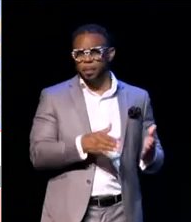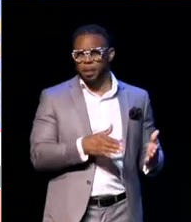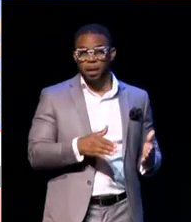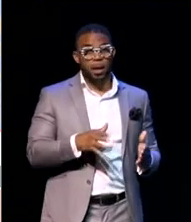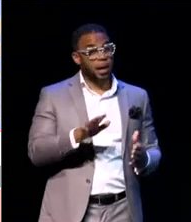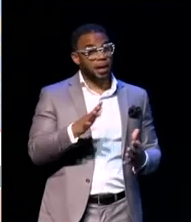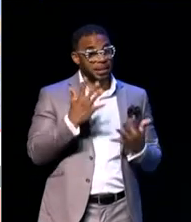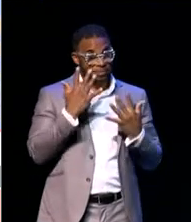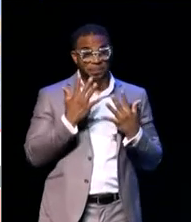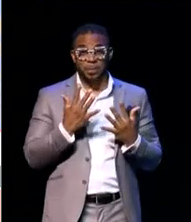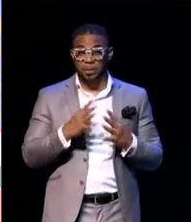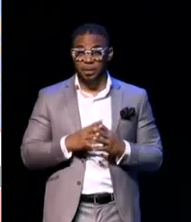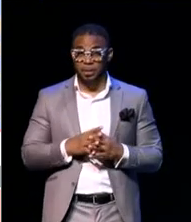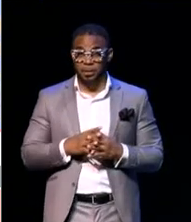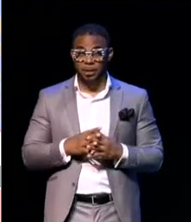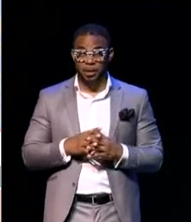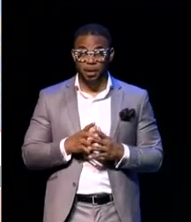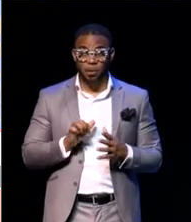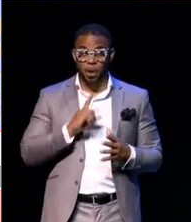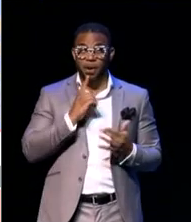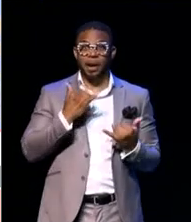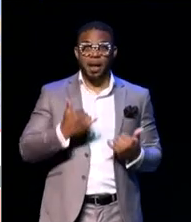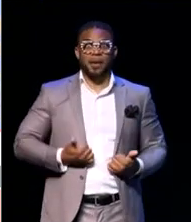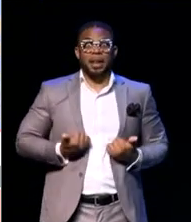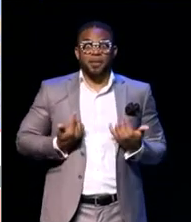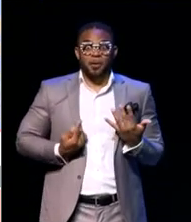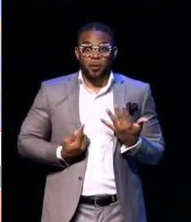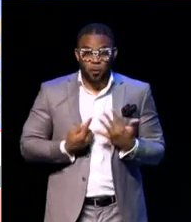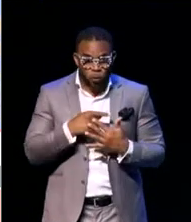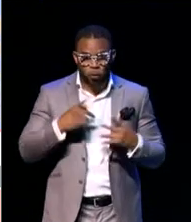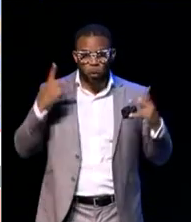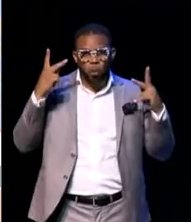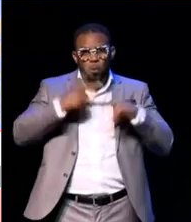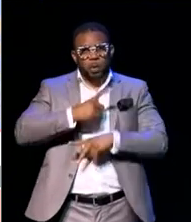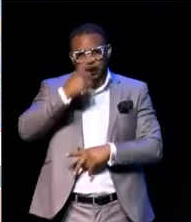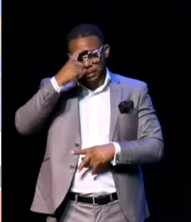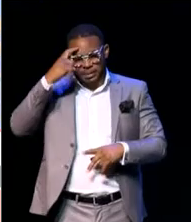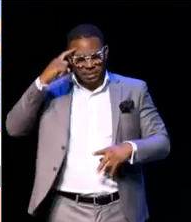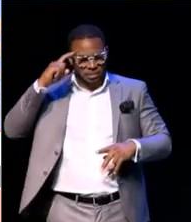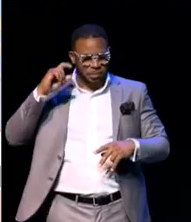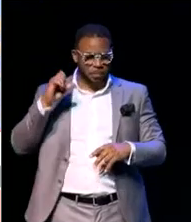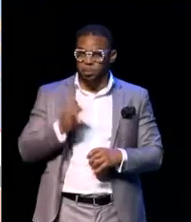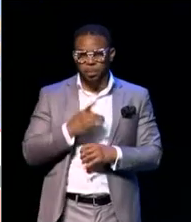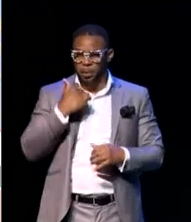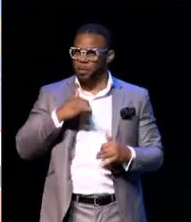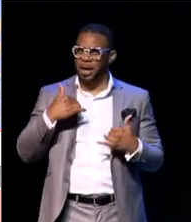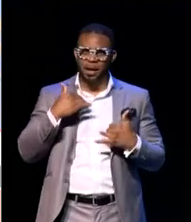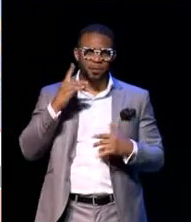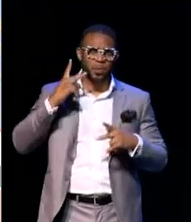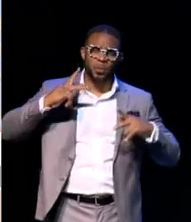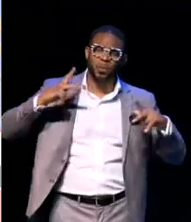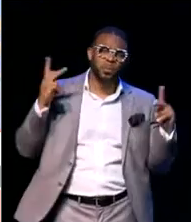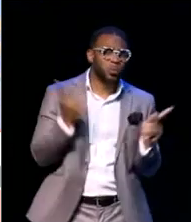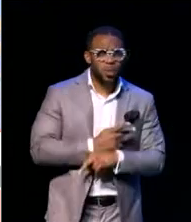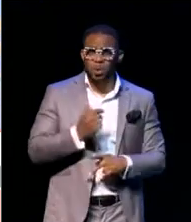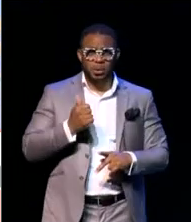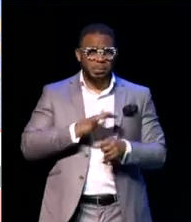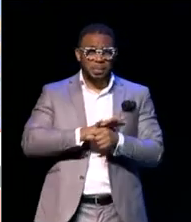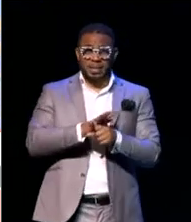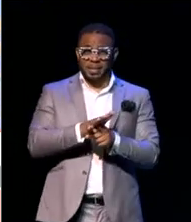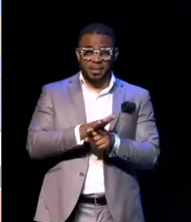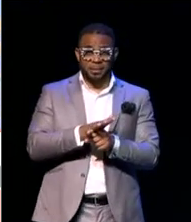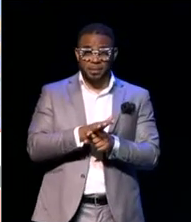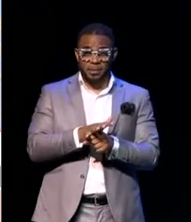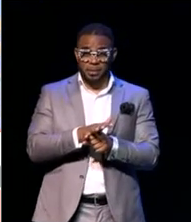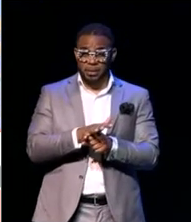And unfortunately, we are now living through that worst nightmare, because we've had the worst